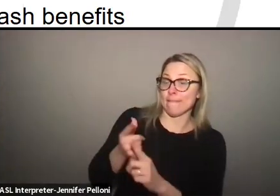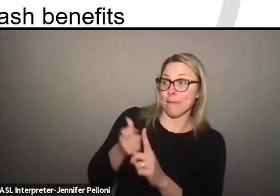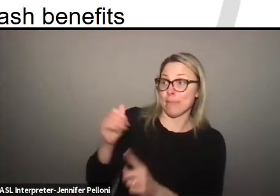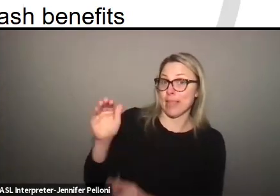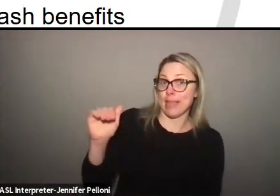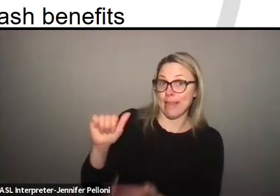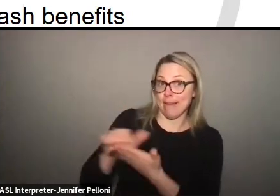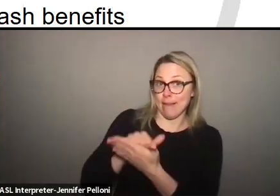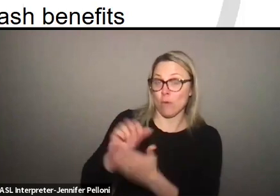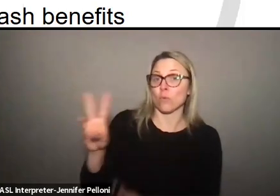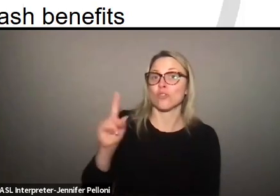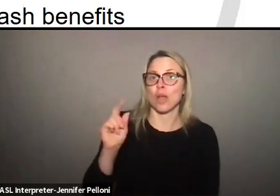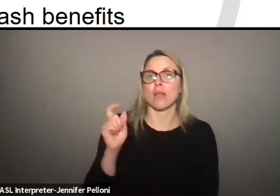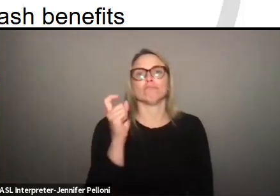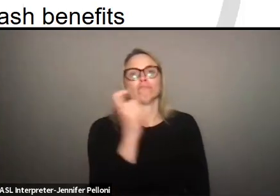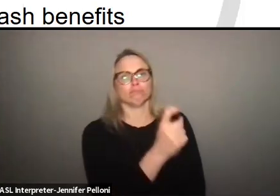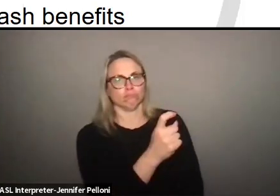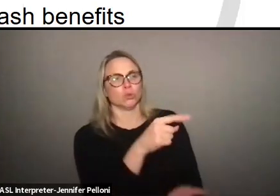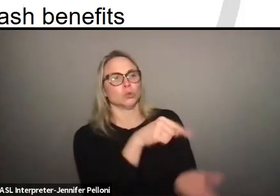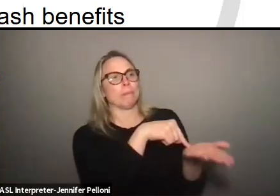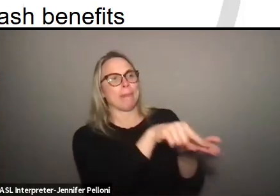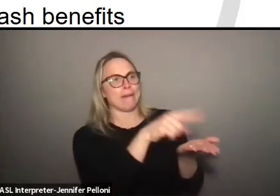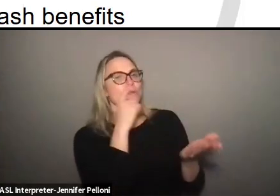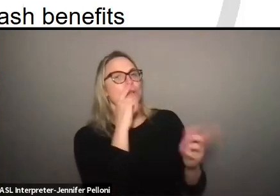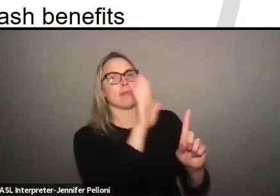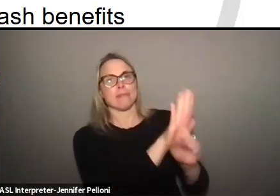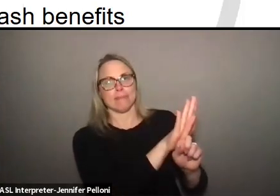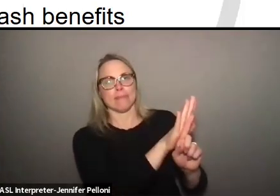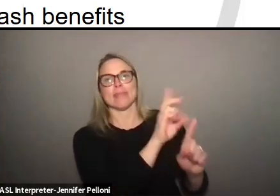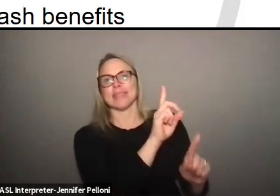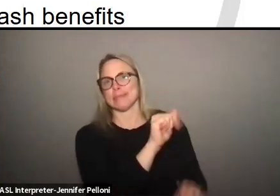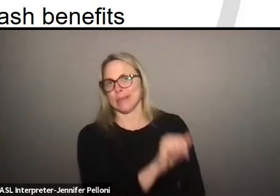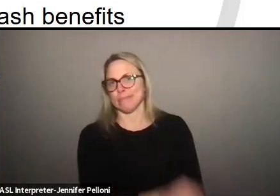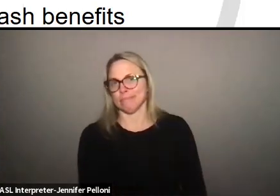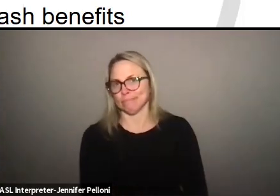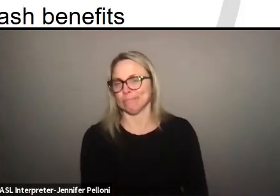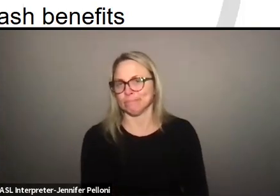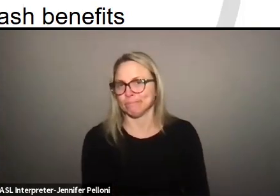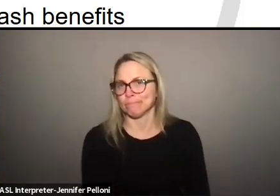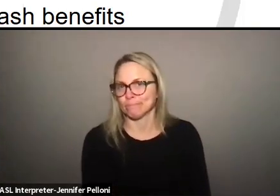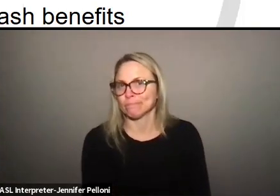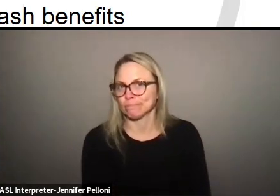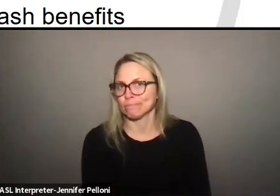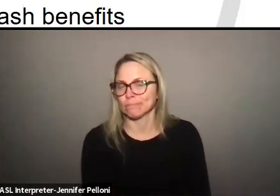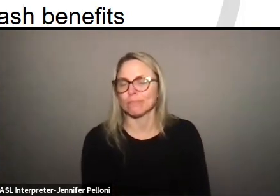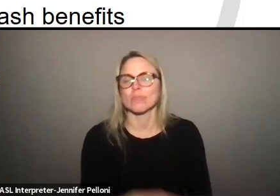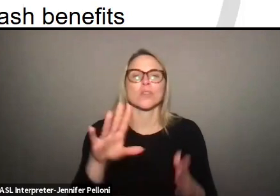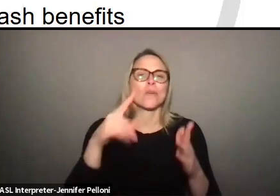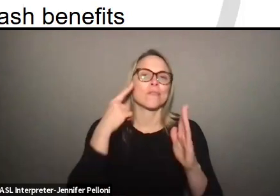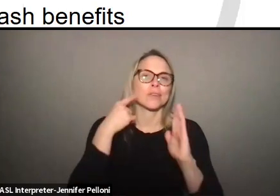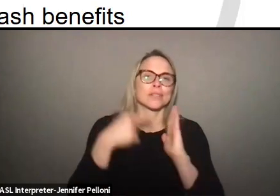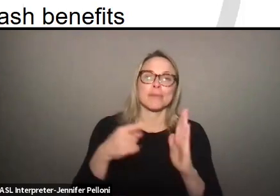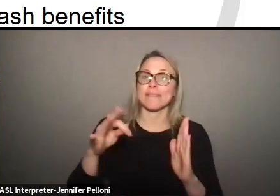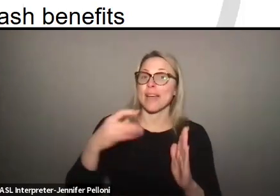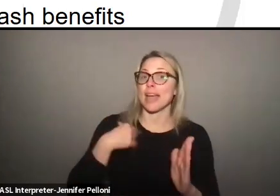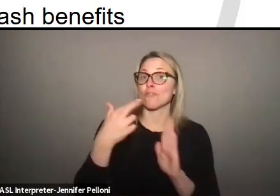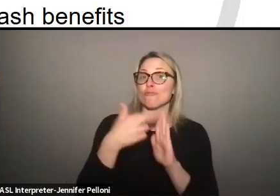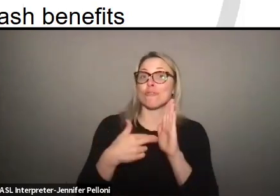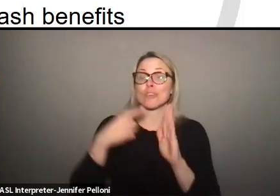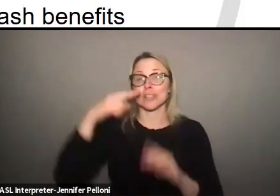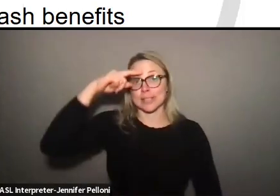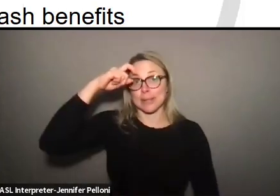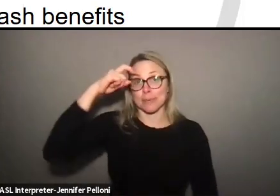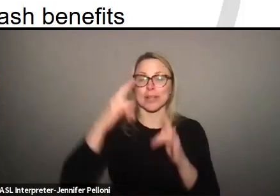ABLE account are being spent on the person with a disability. So, in the case of when I registered for summer camp,